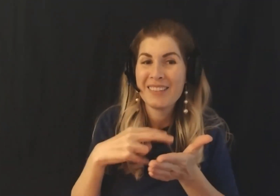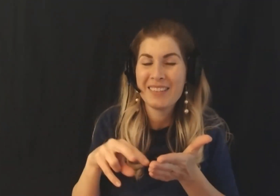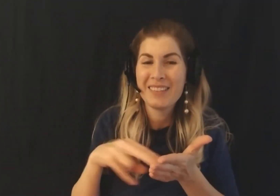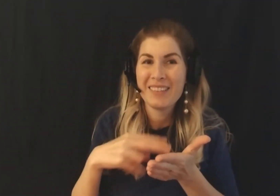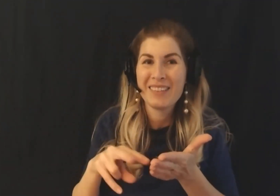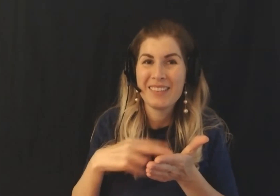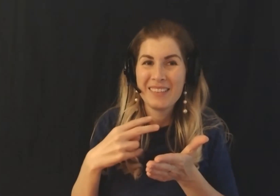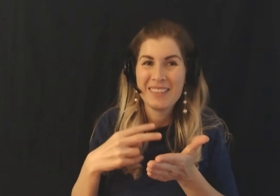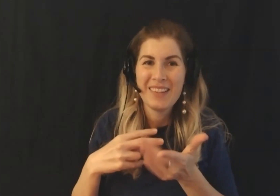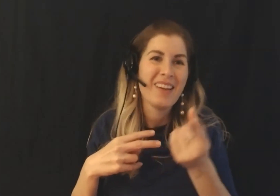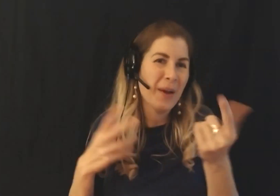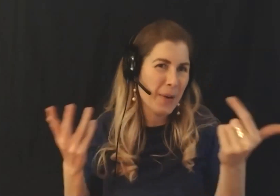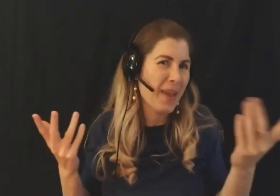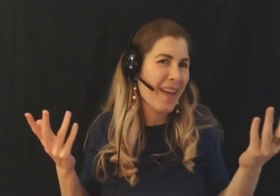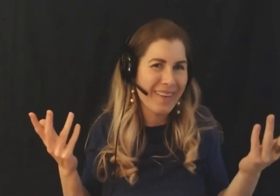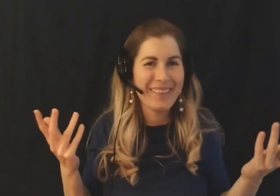Oh, yeah.